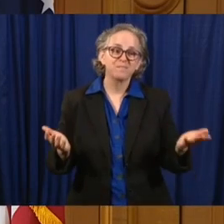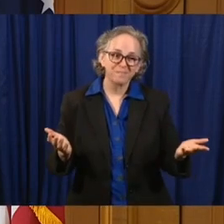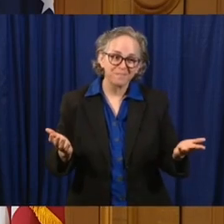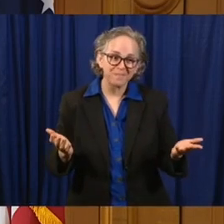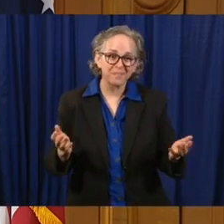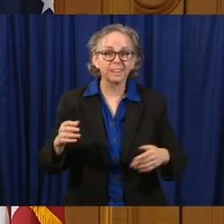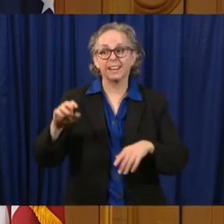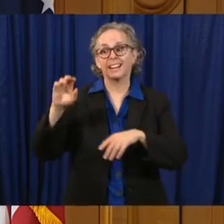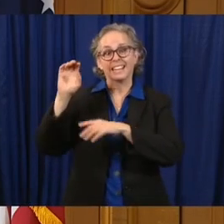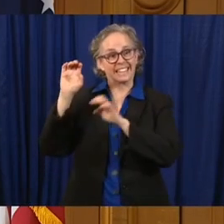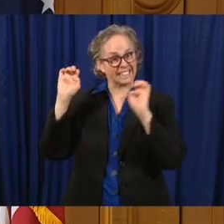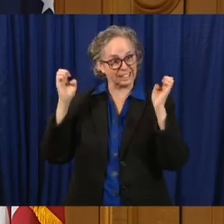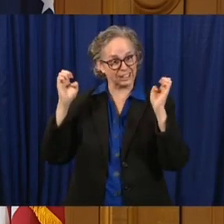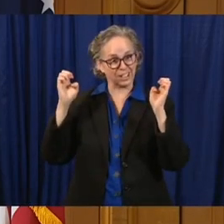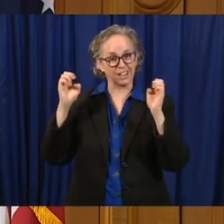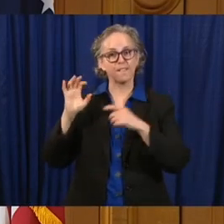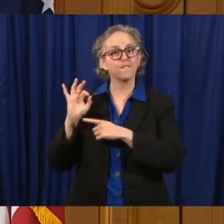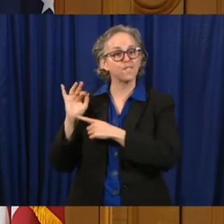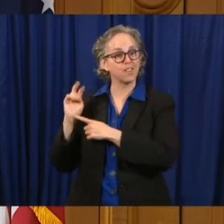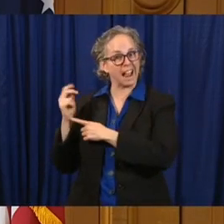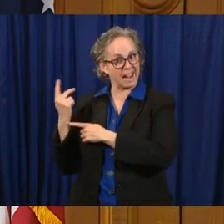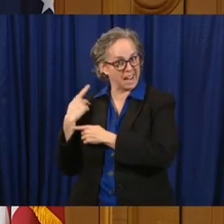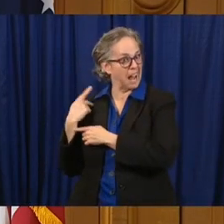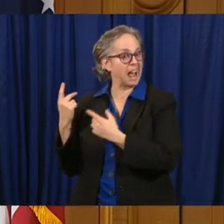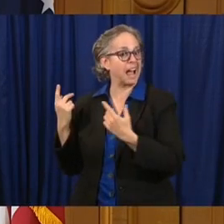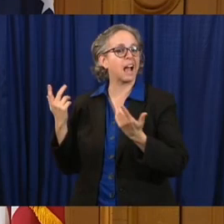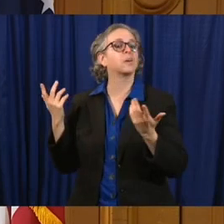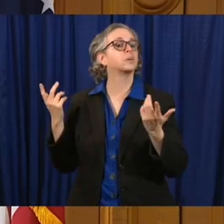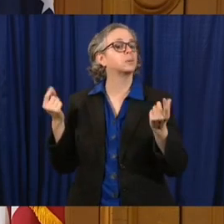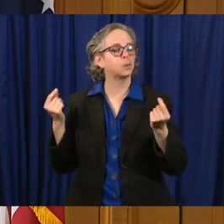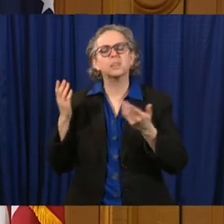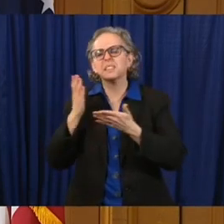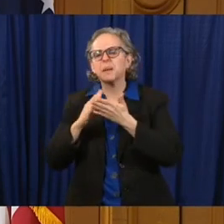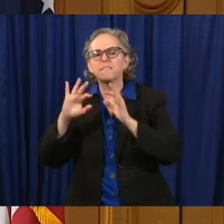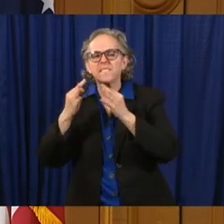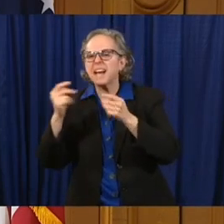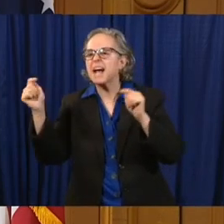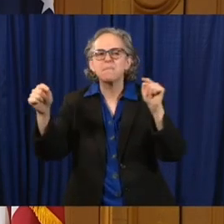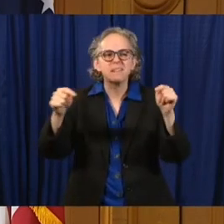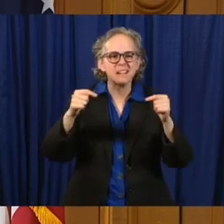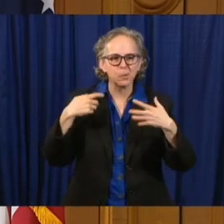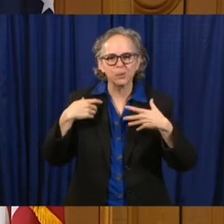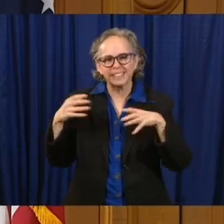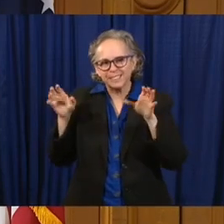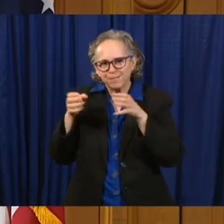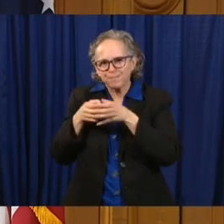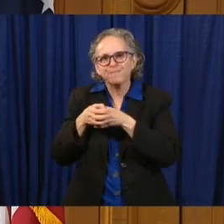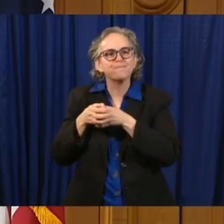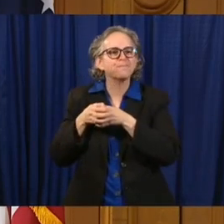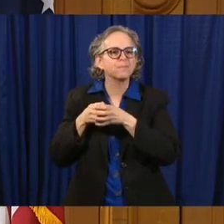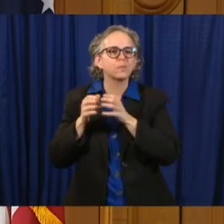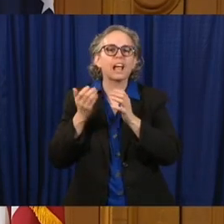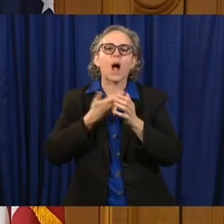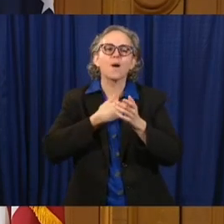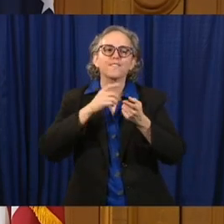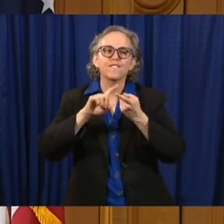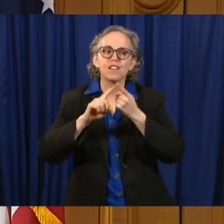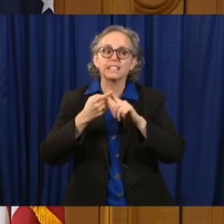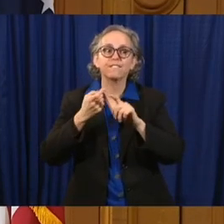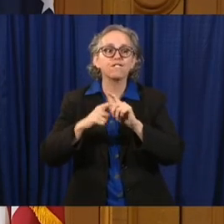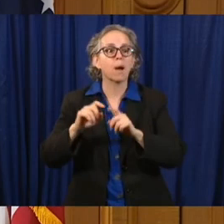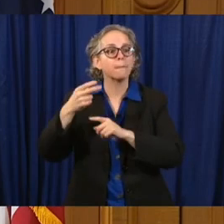of our family were able to be on Father Tom Hagen, our friend from Haiti, who has a school